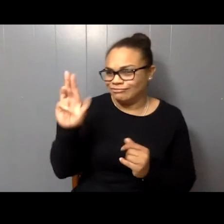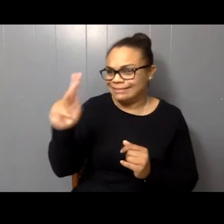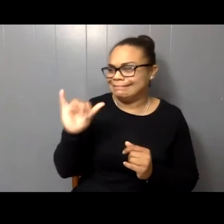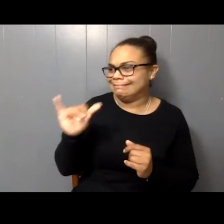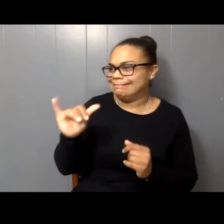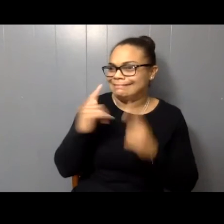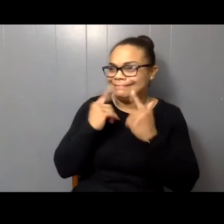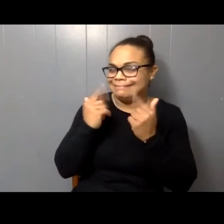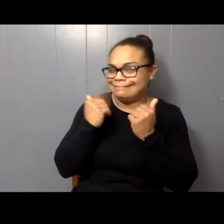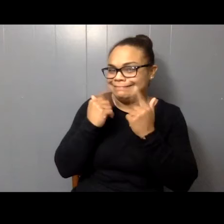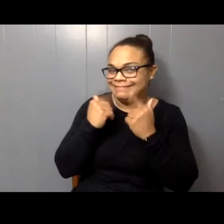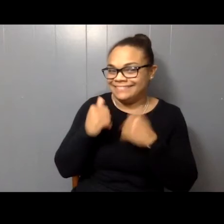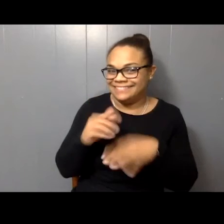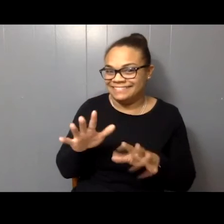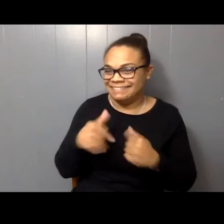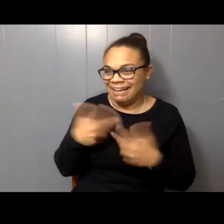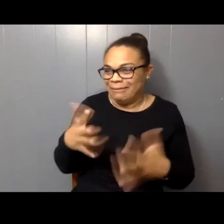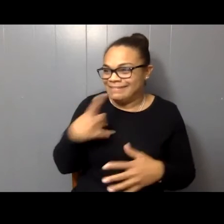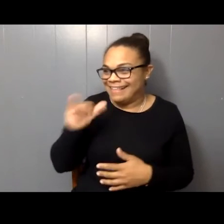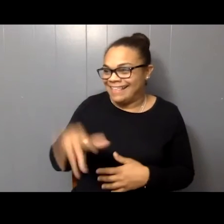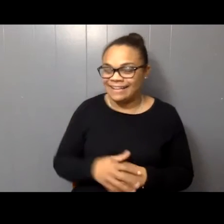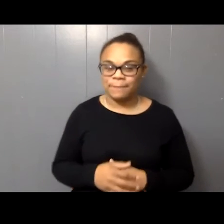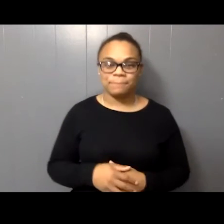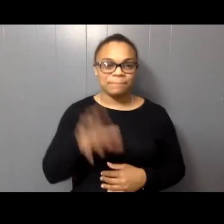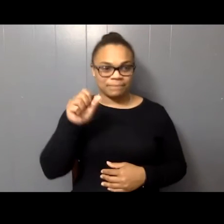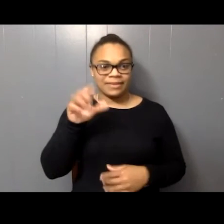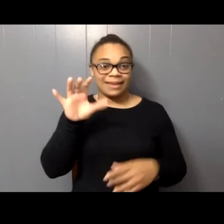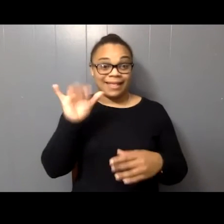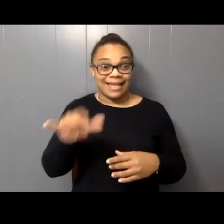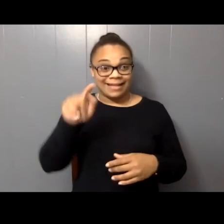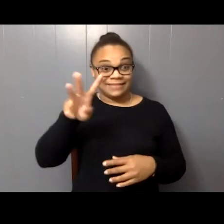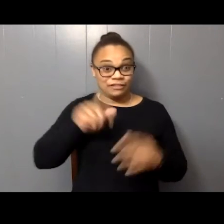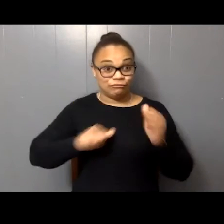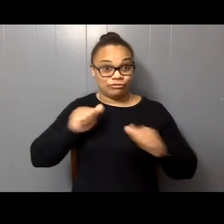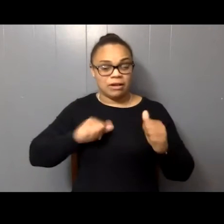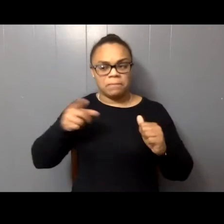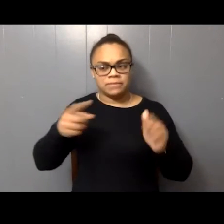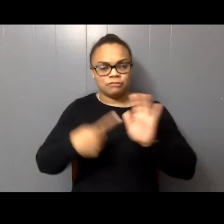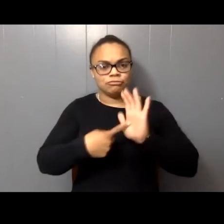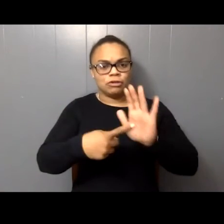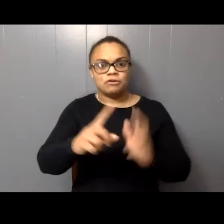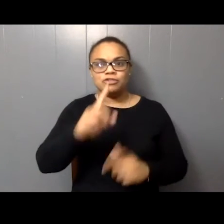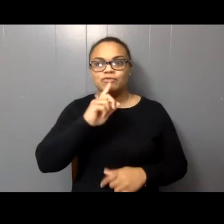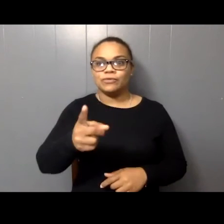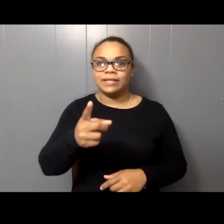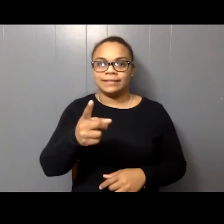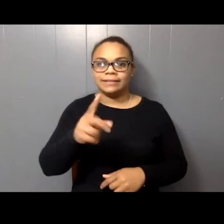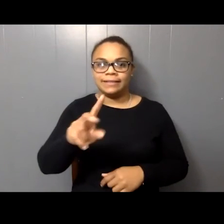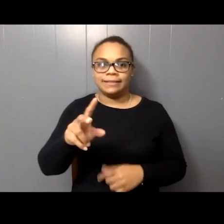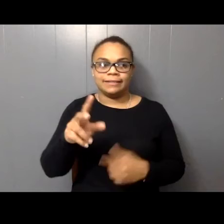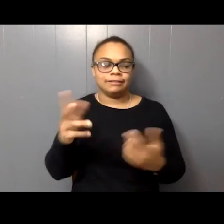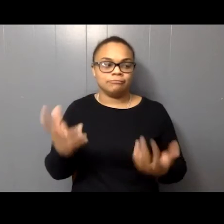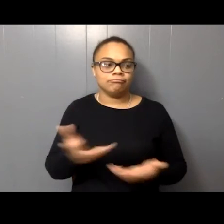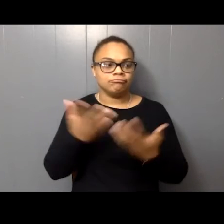that. It's Okay. really cool because in the show they show like a really